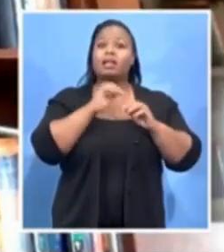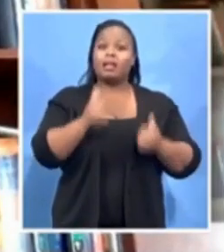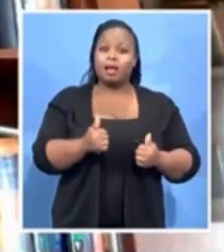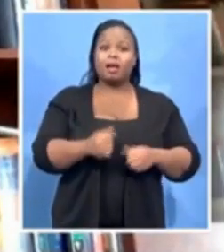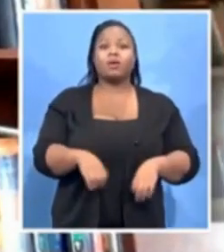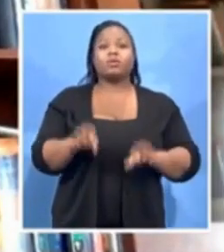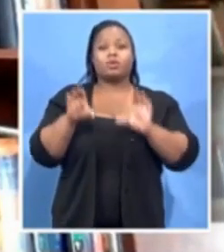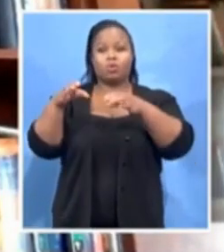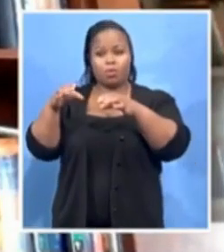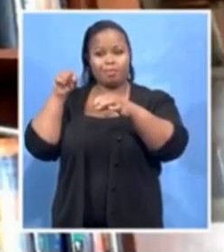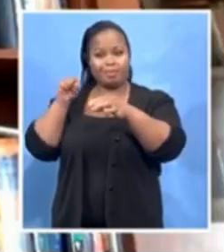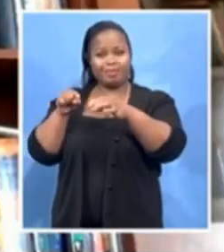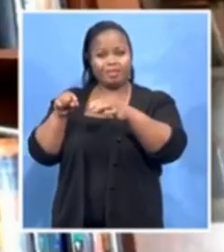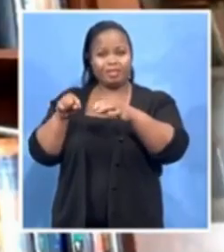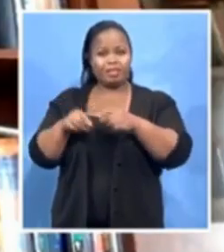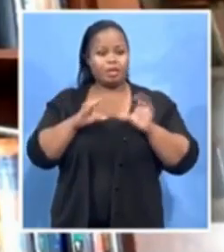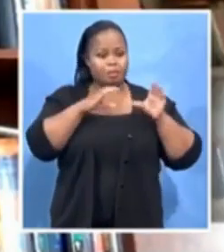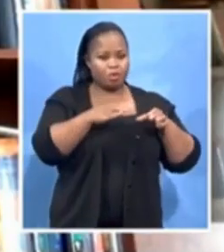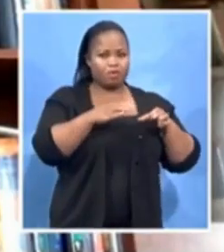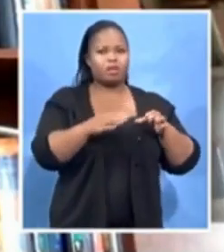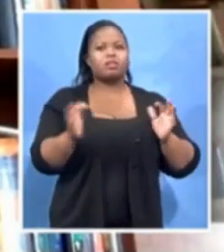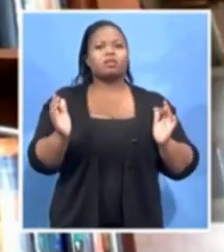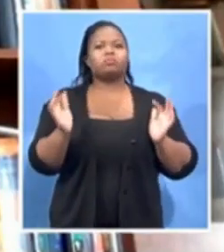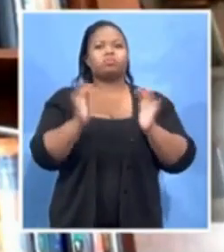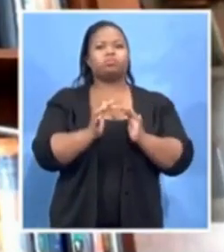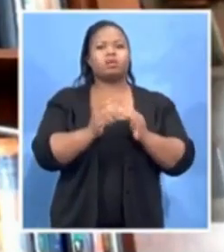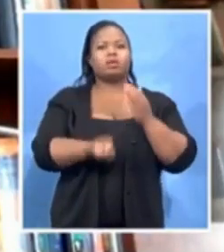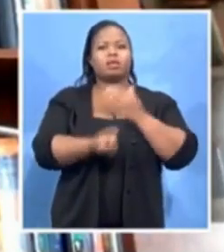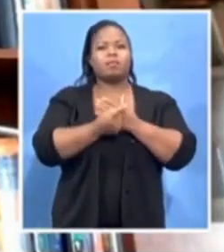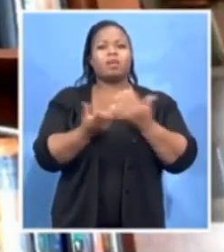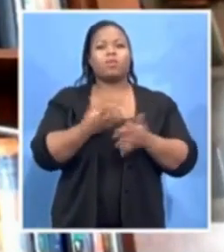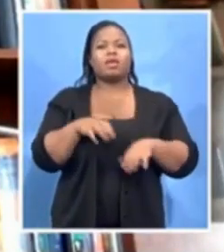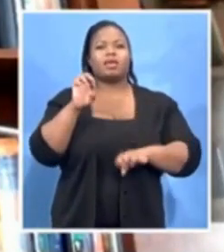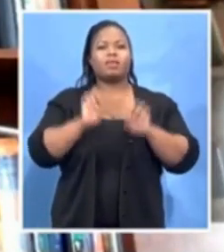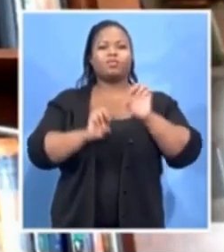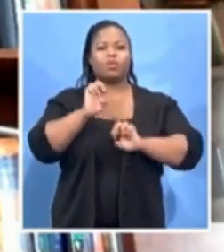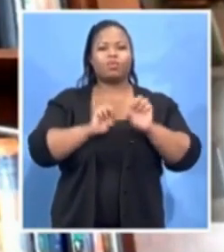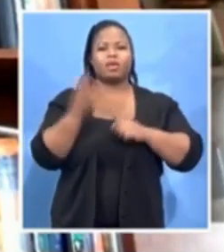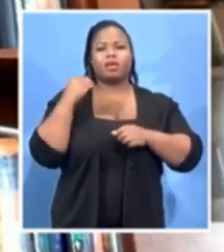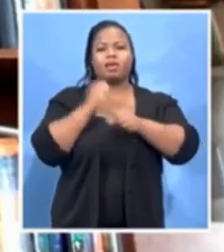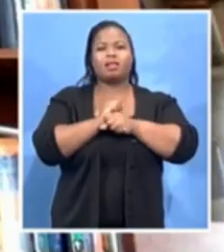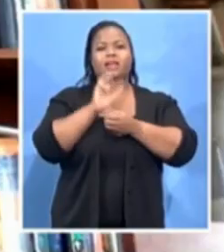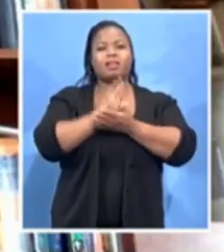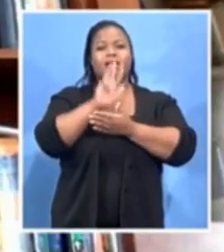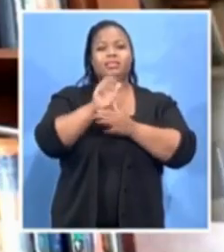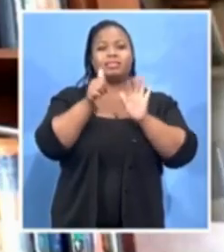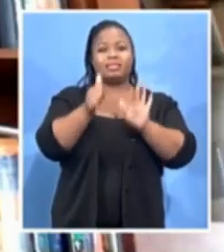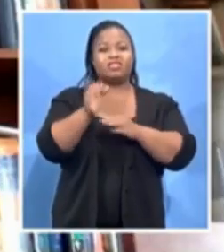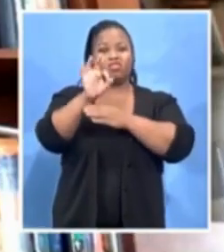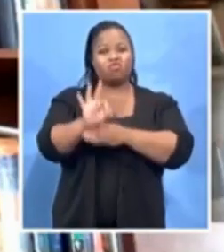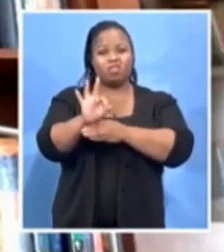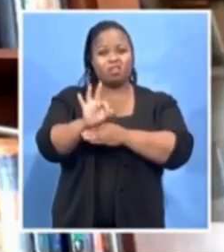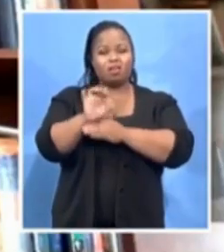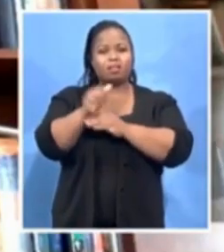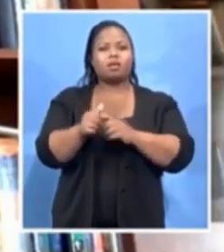group meet in Addis Ababa, Ethiopia in 1963. And that is when the Organization of African Unity is